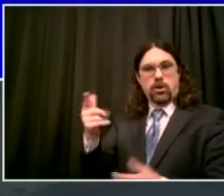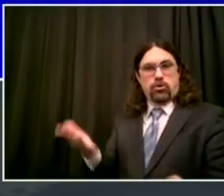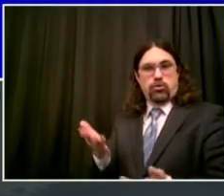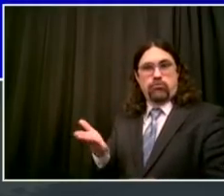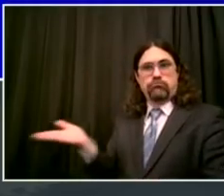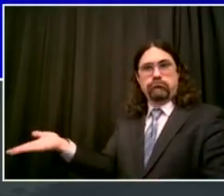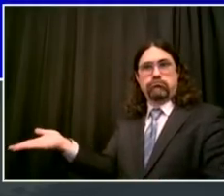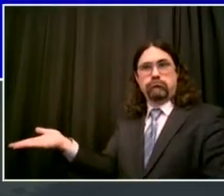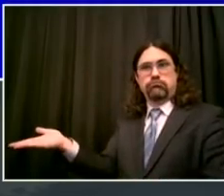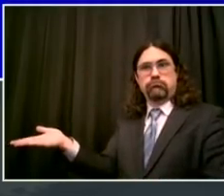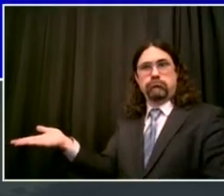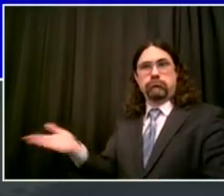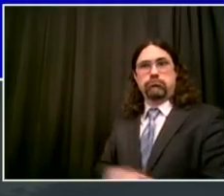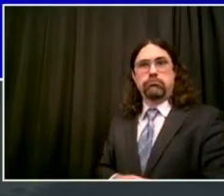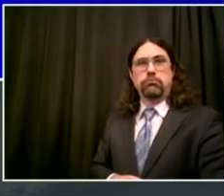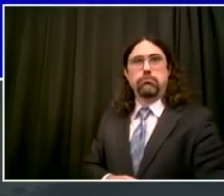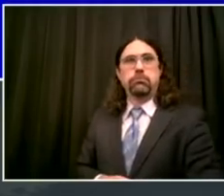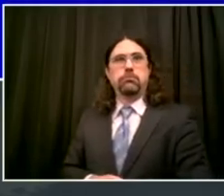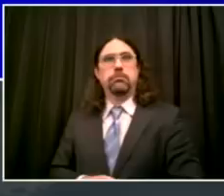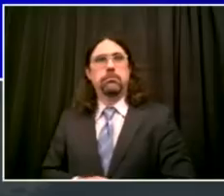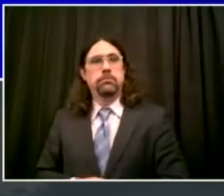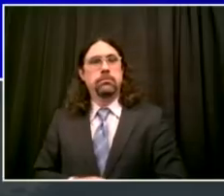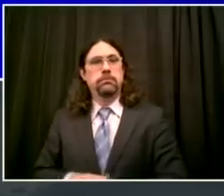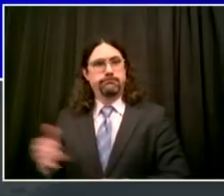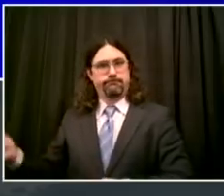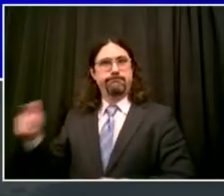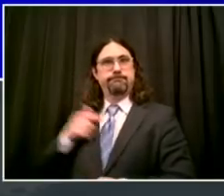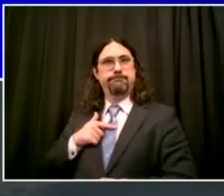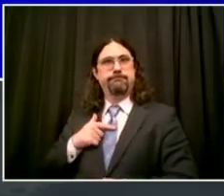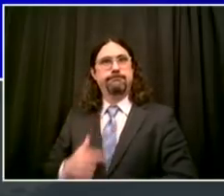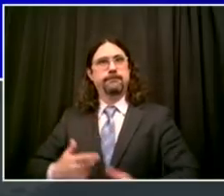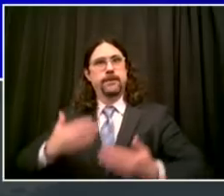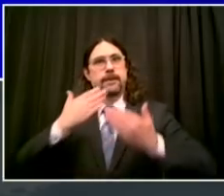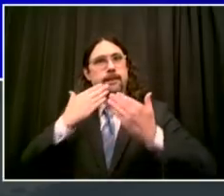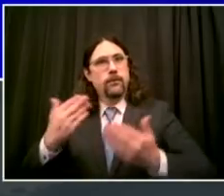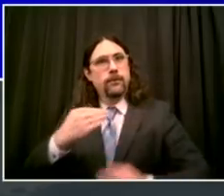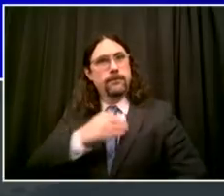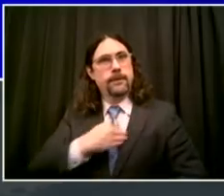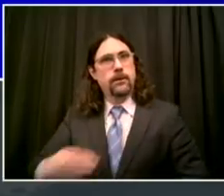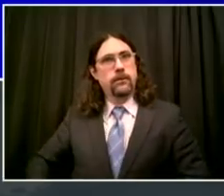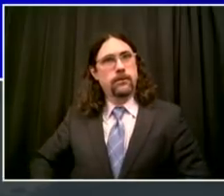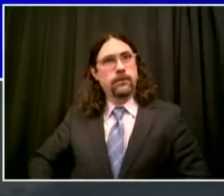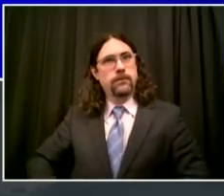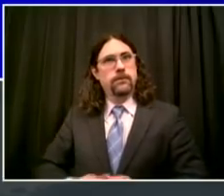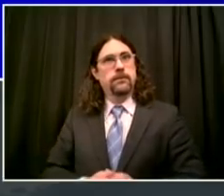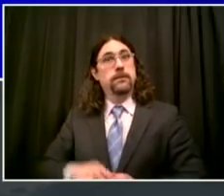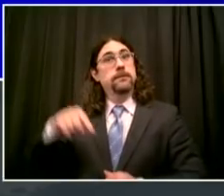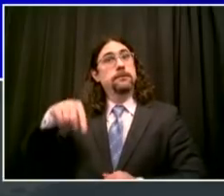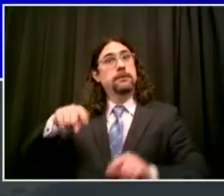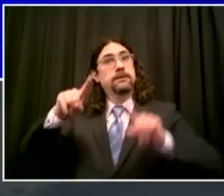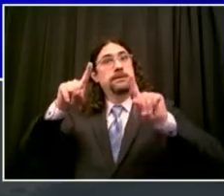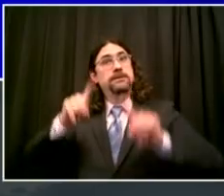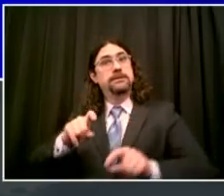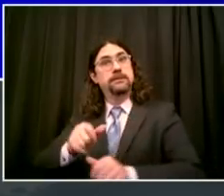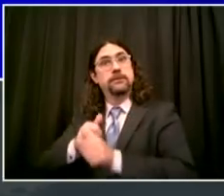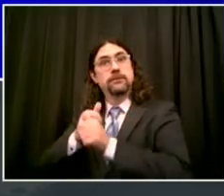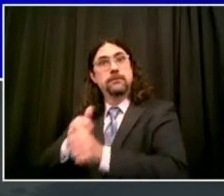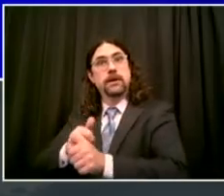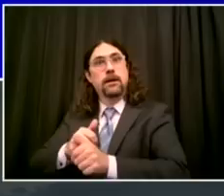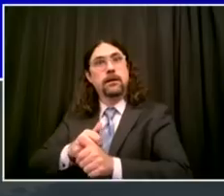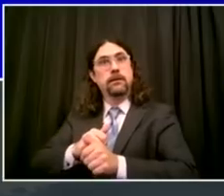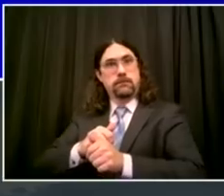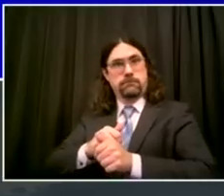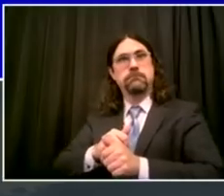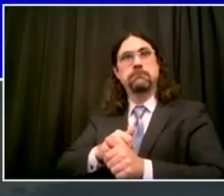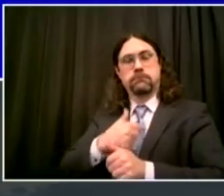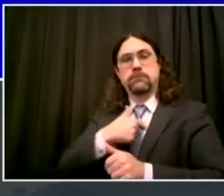Thank you, Mr. Mayor. The Test and Trace Corps set out to hire 1,000 tracers by June 1, and I'm proud to sit here today and